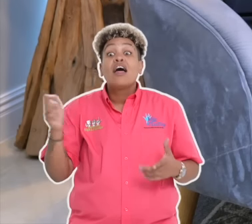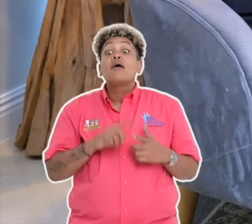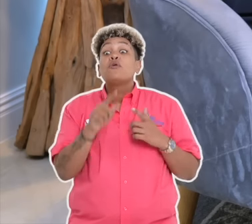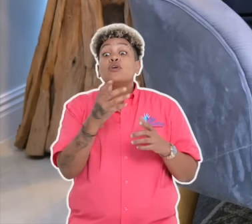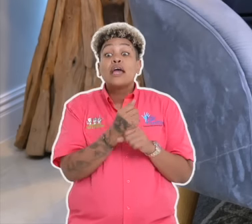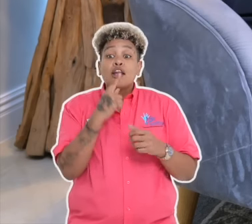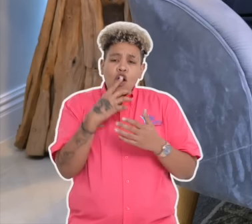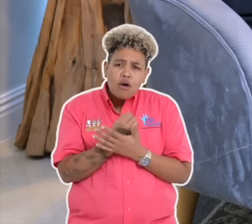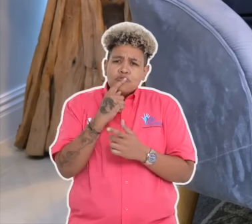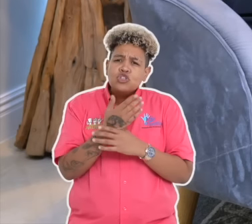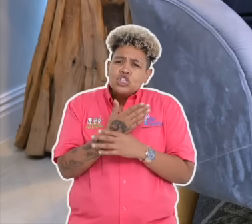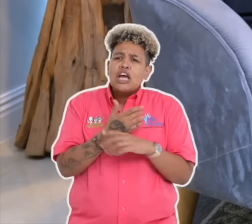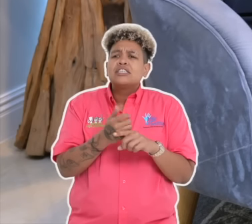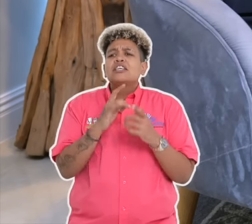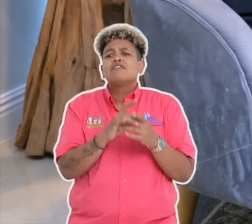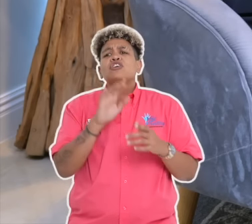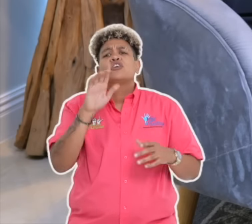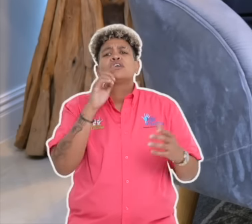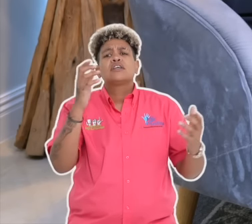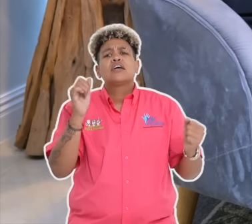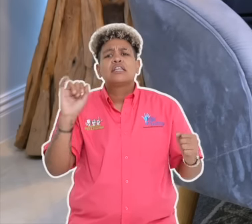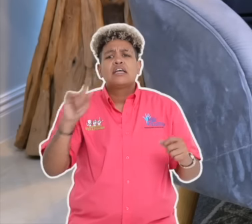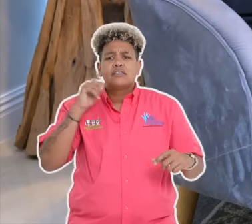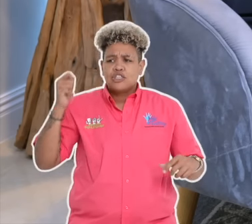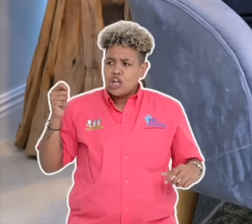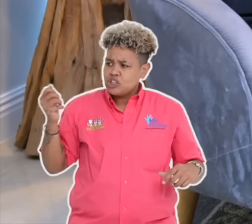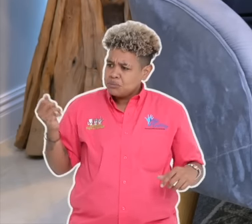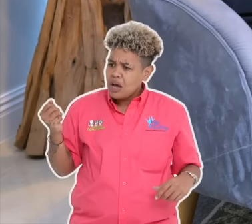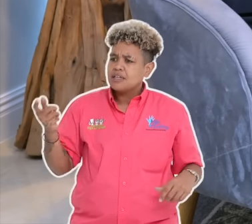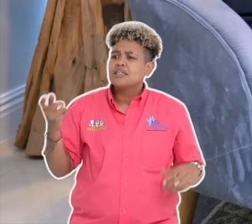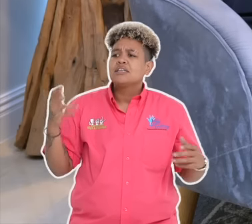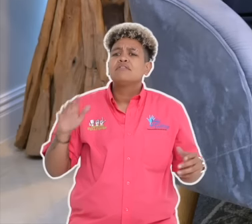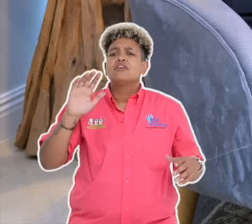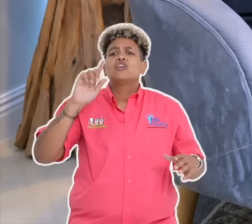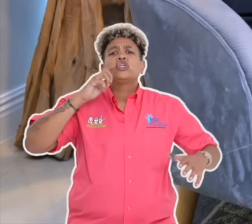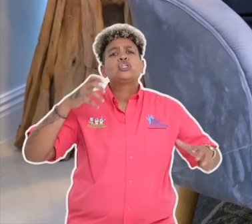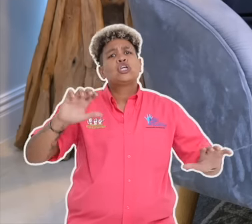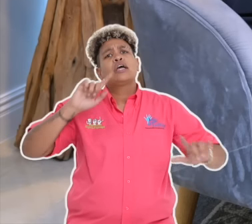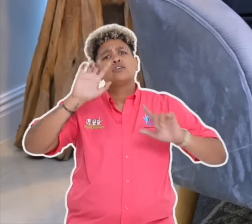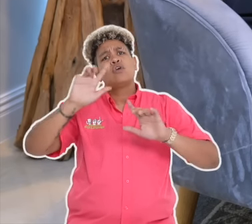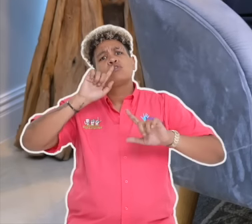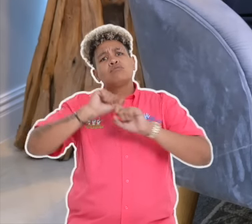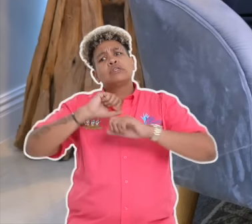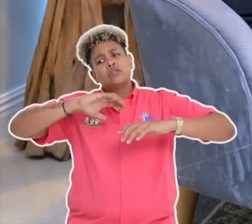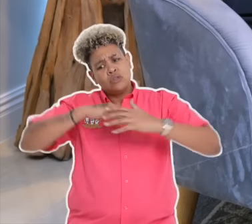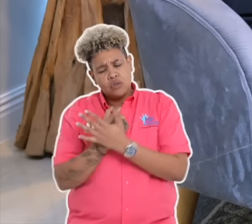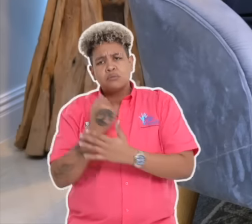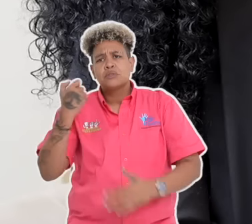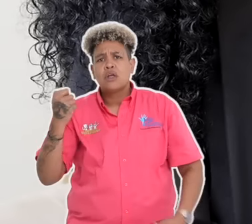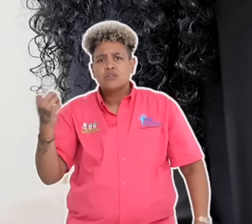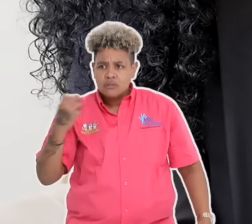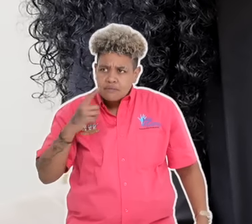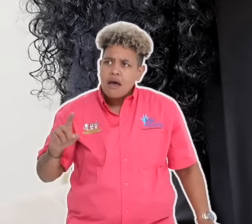but you share in terms of, you know, you got that scholarship, and that was your chance. Yes. That was